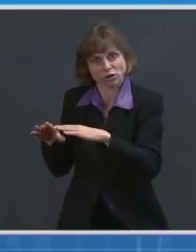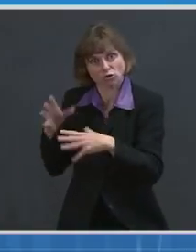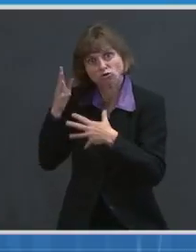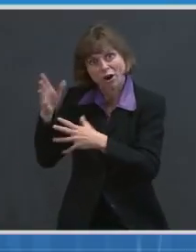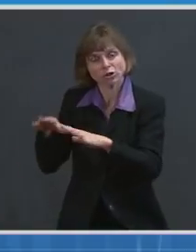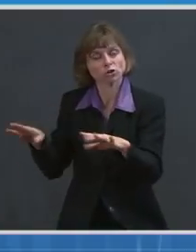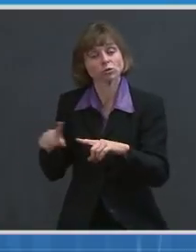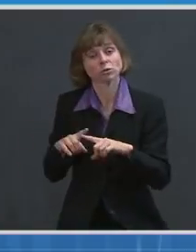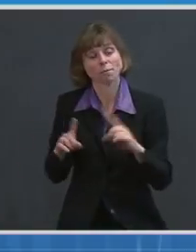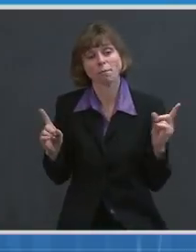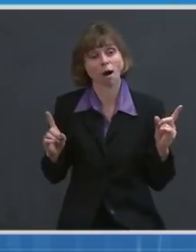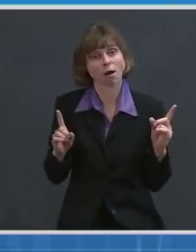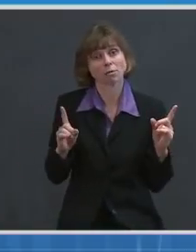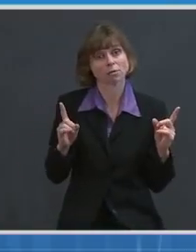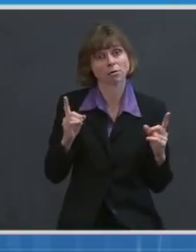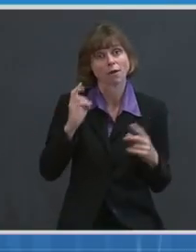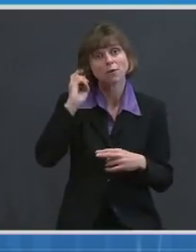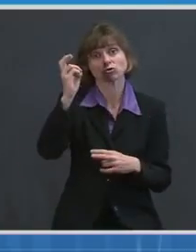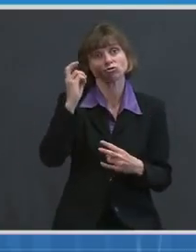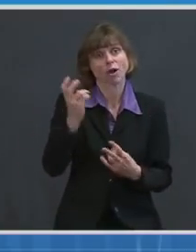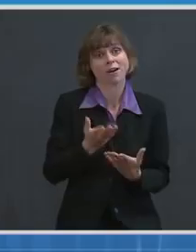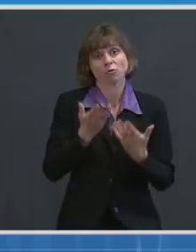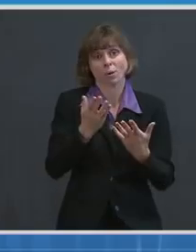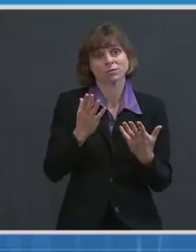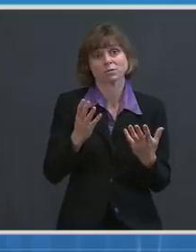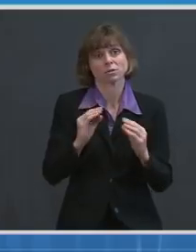has been unchanged.